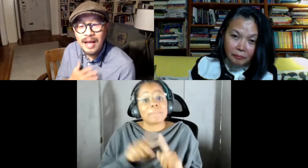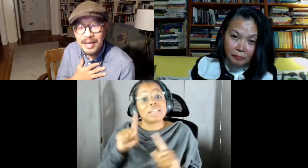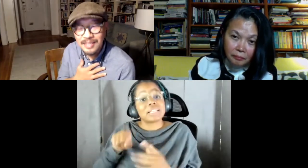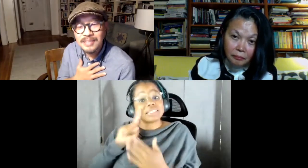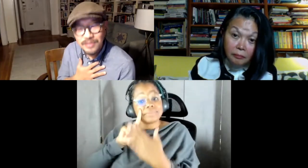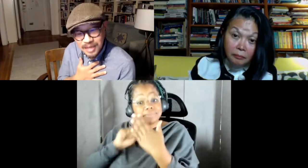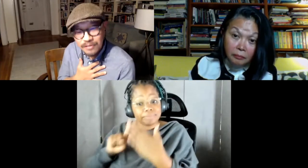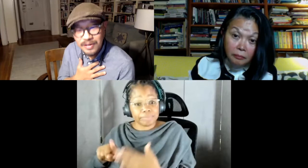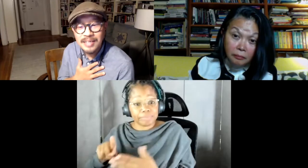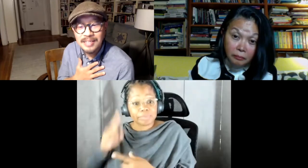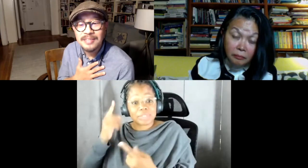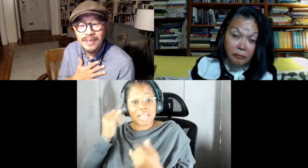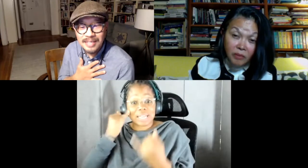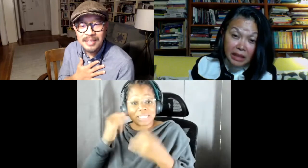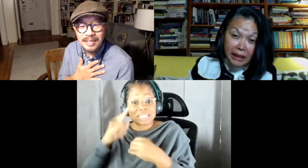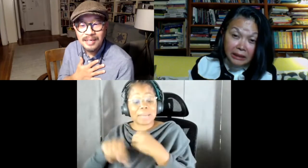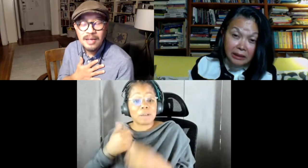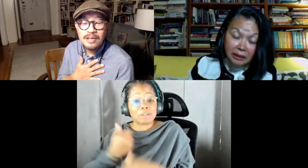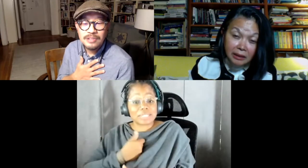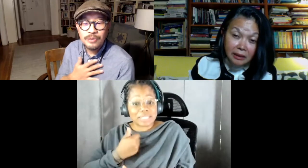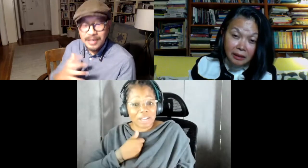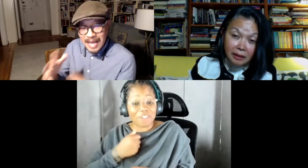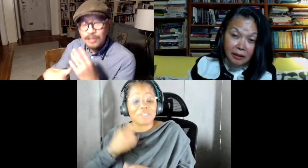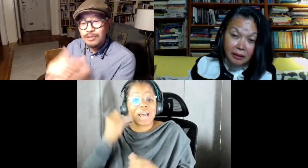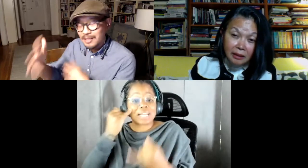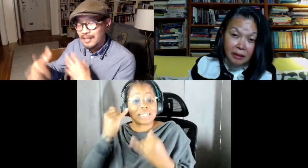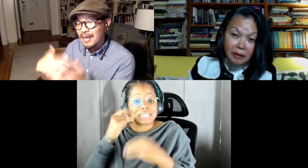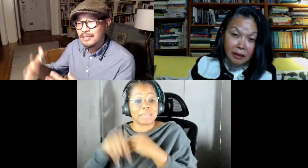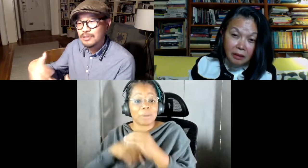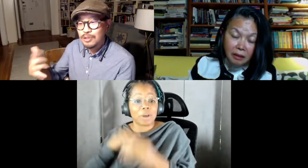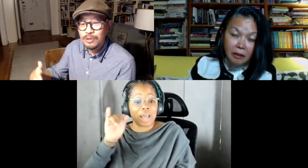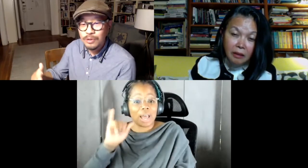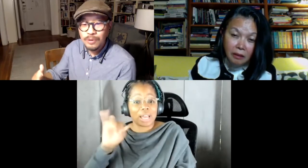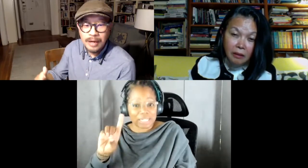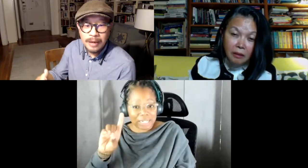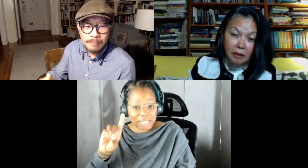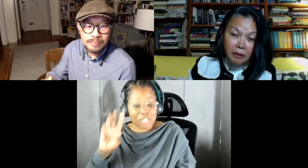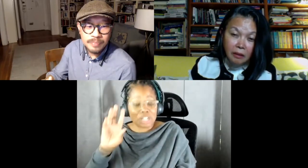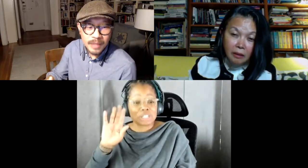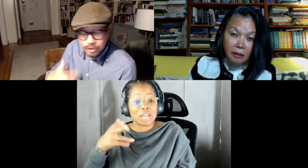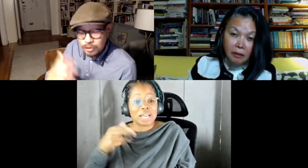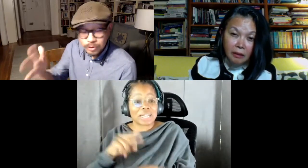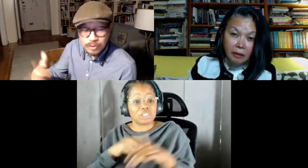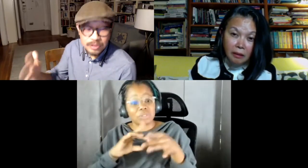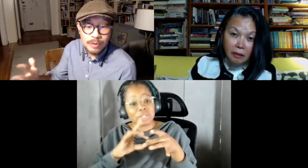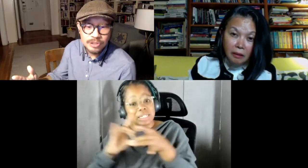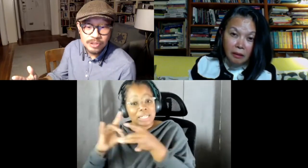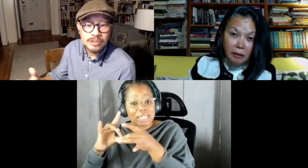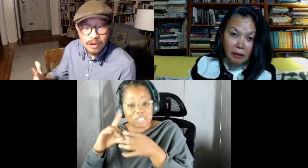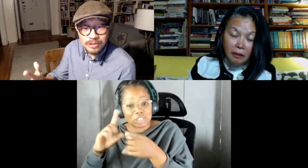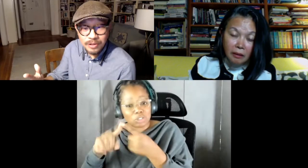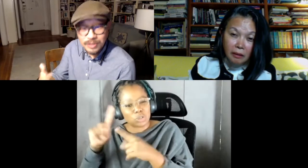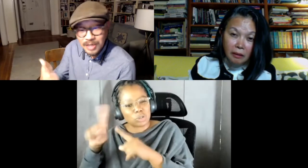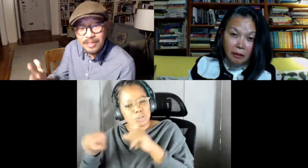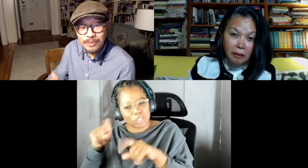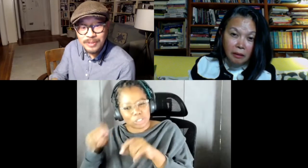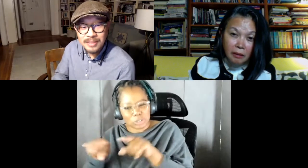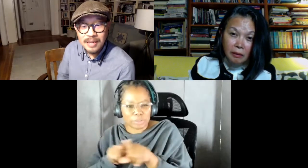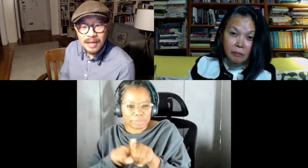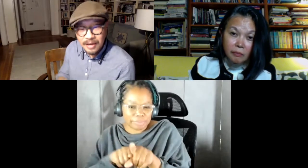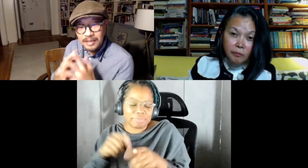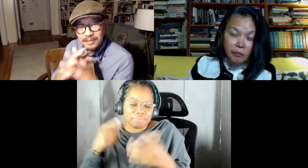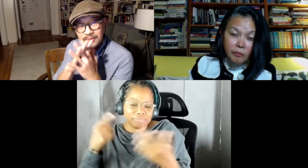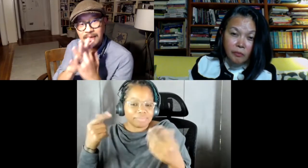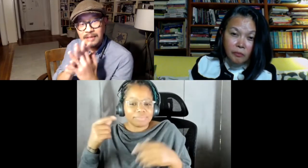into ideas of self and ideas of identity. So it naturally led to these questions also, which I thought